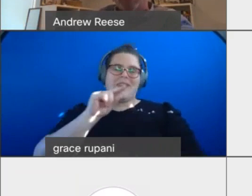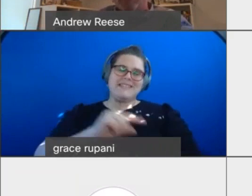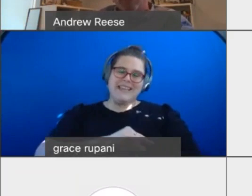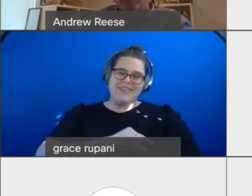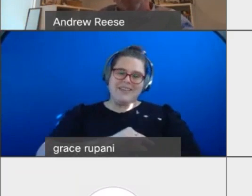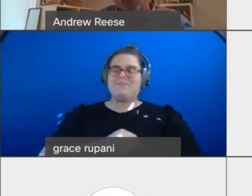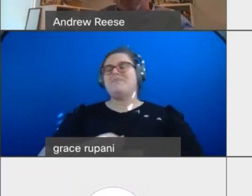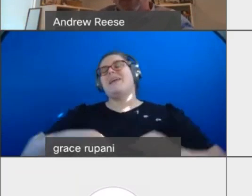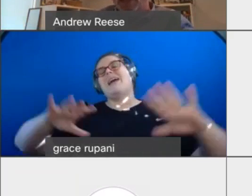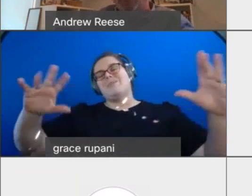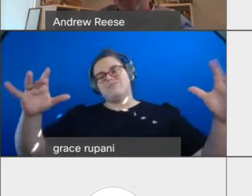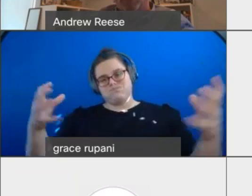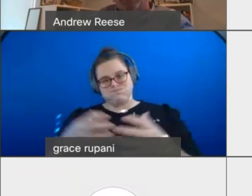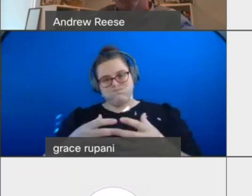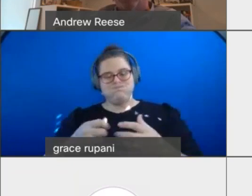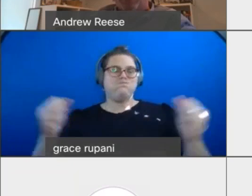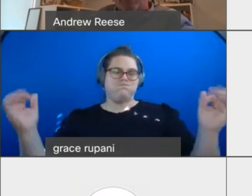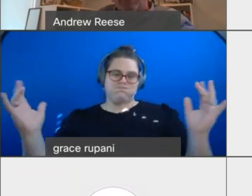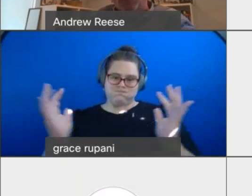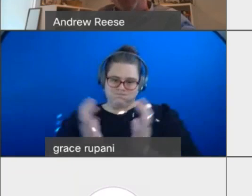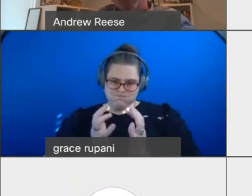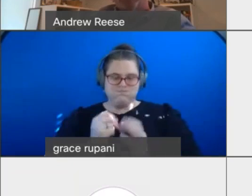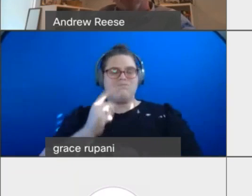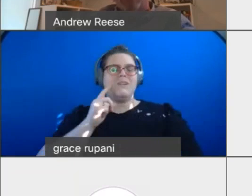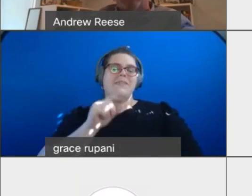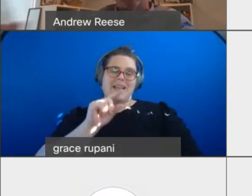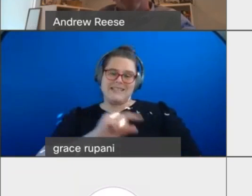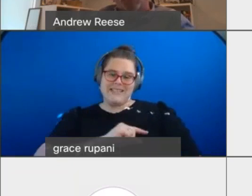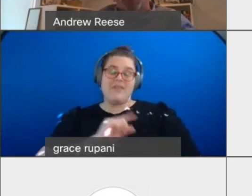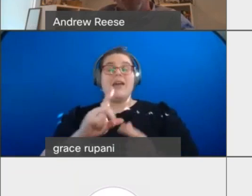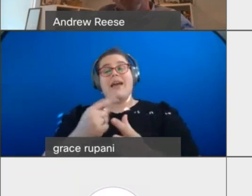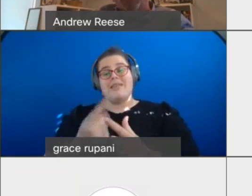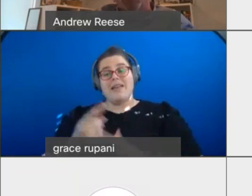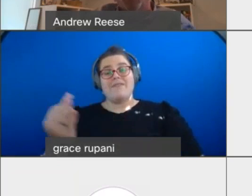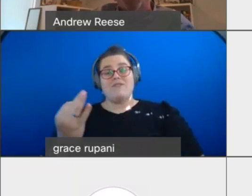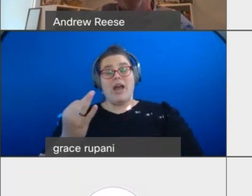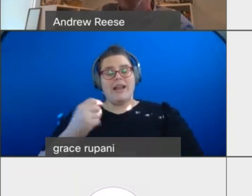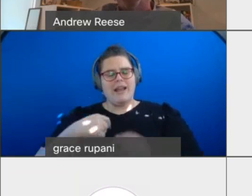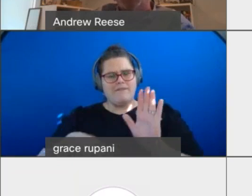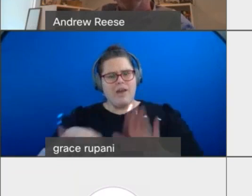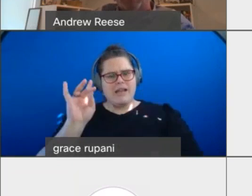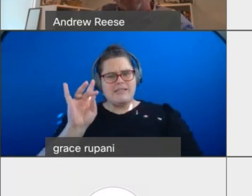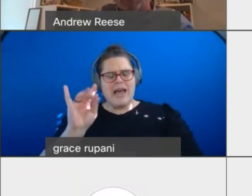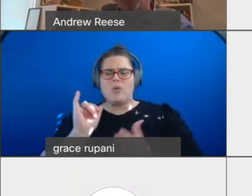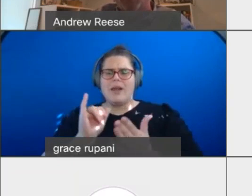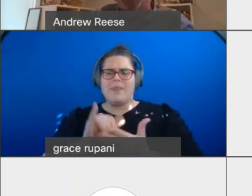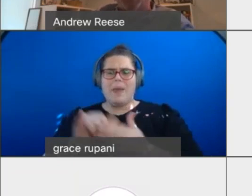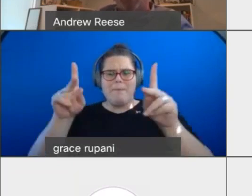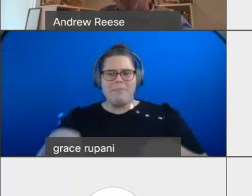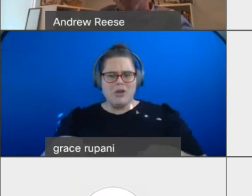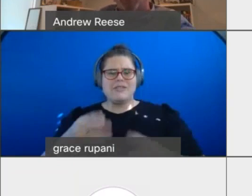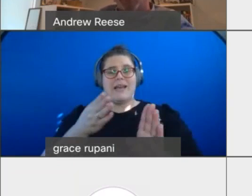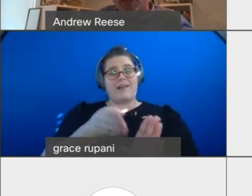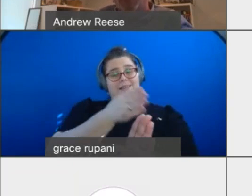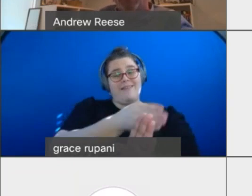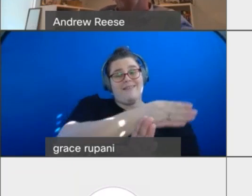Celebrates Thanksgiving with her extended family, and then learns on Friday that the person who she had brunch with the